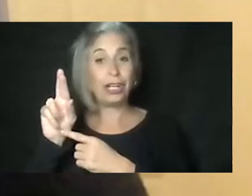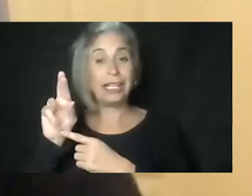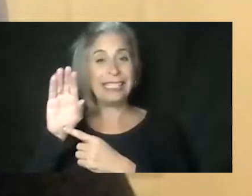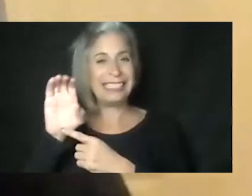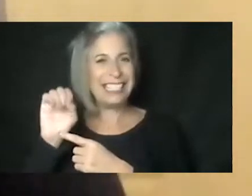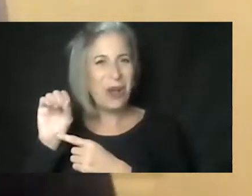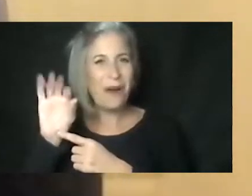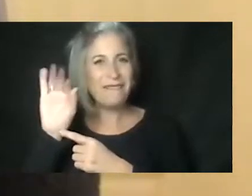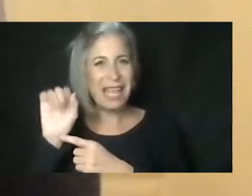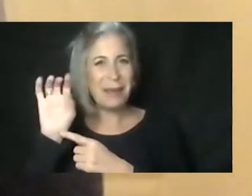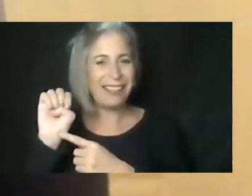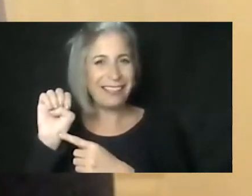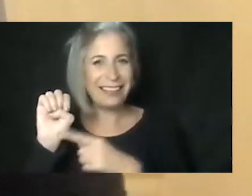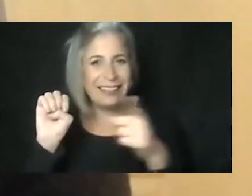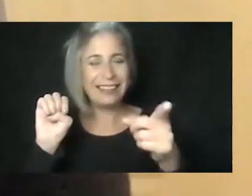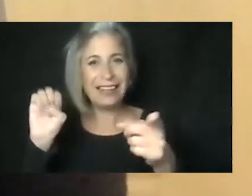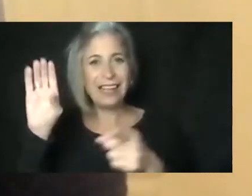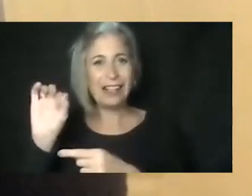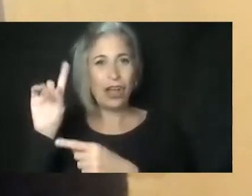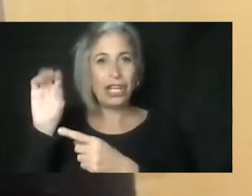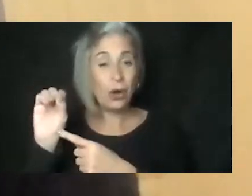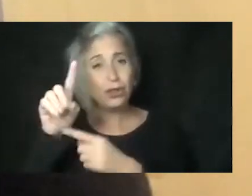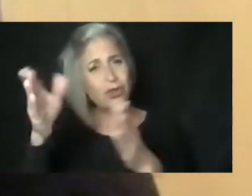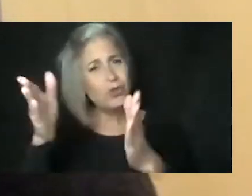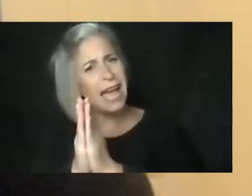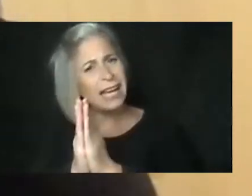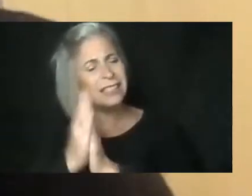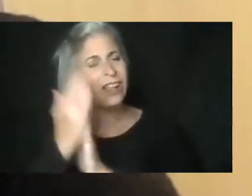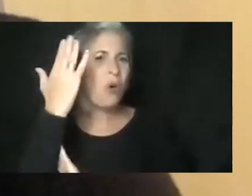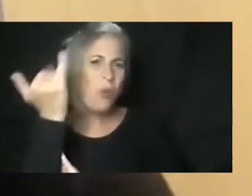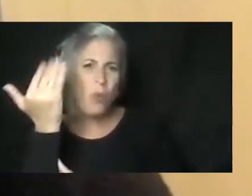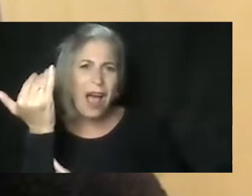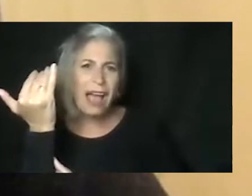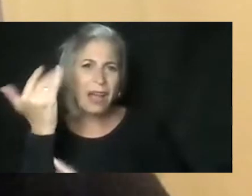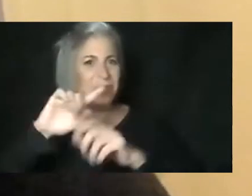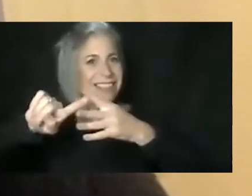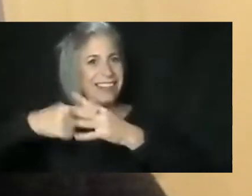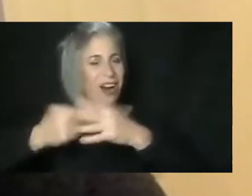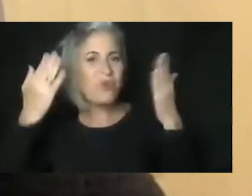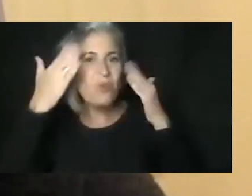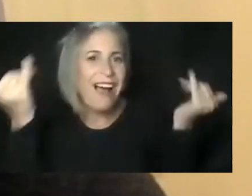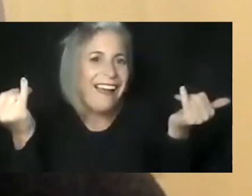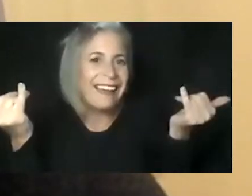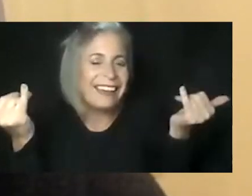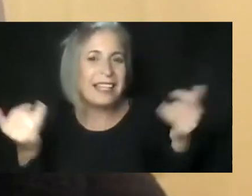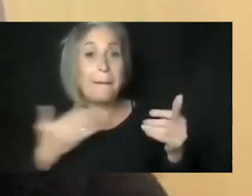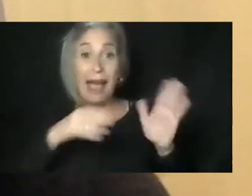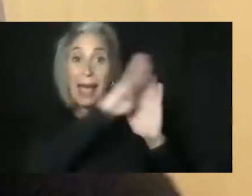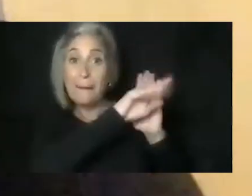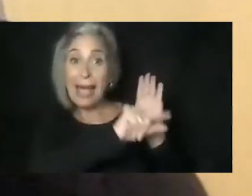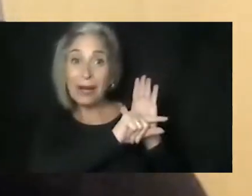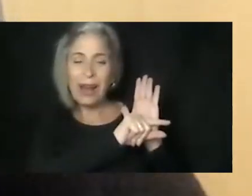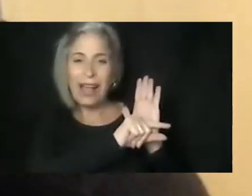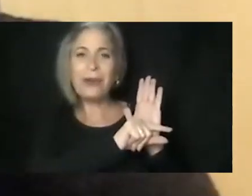Fable. So Claudio, you asked why we started this. So my background is